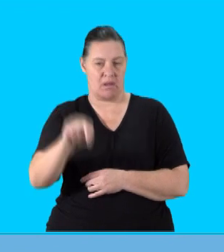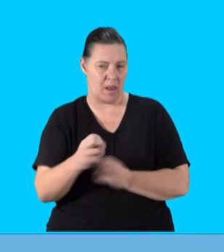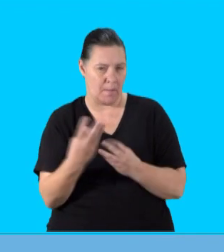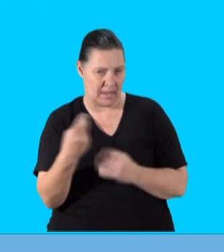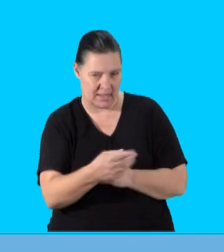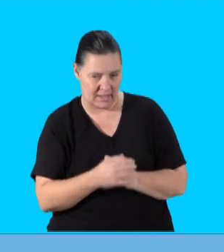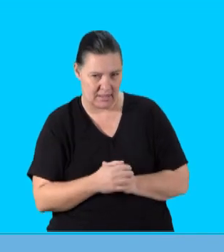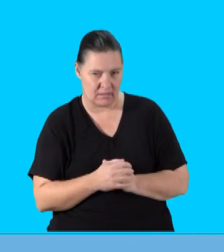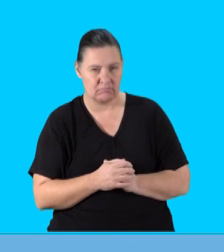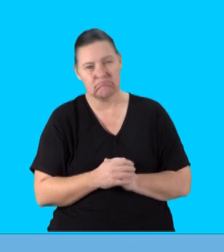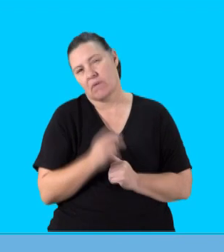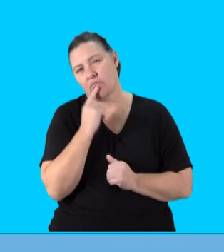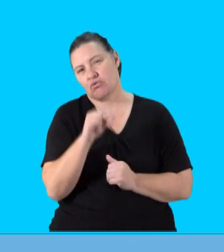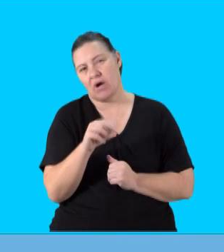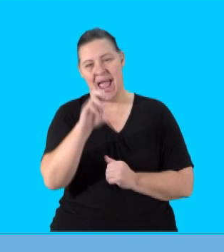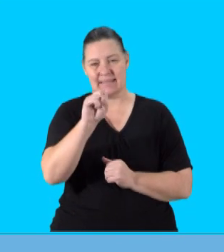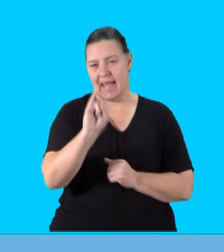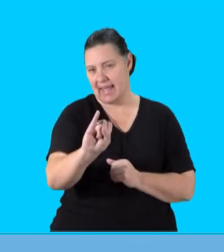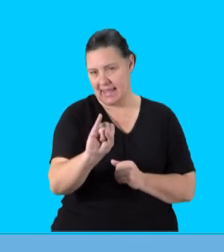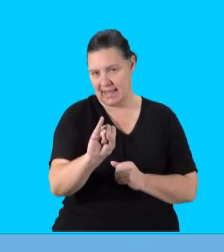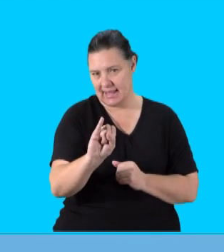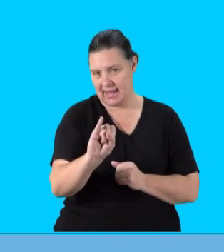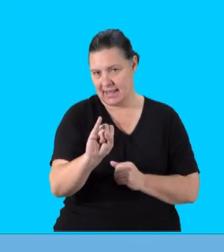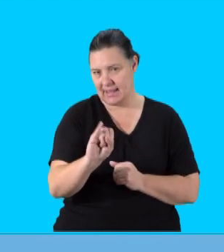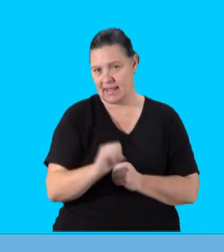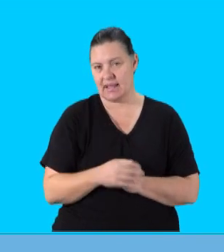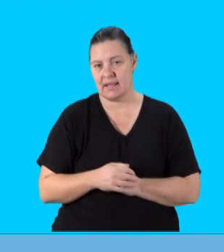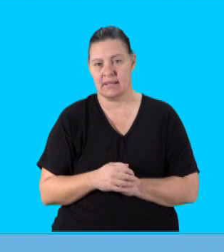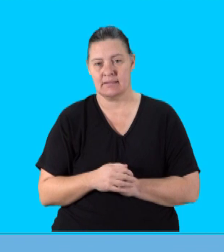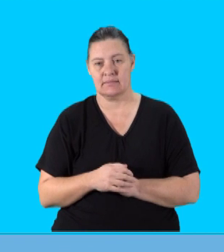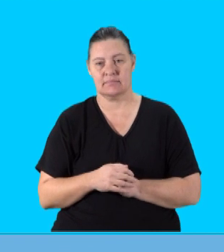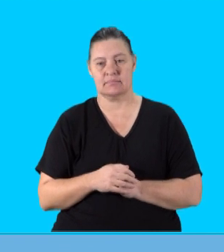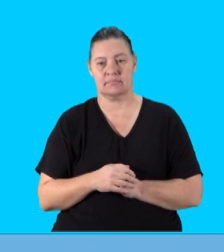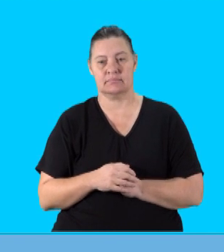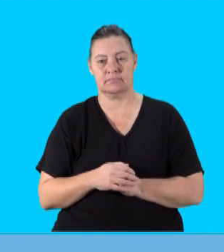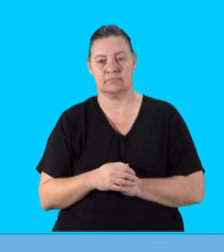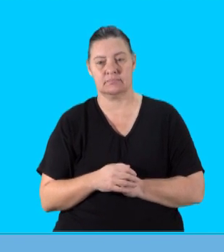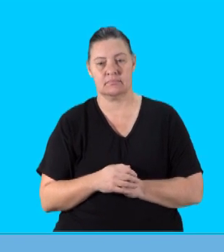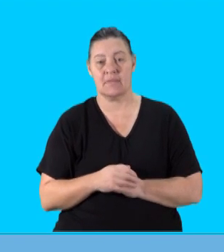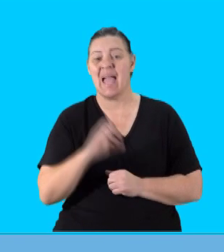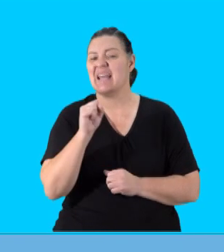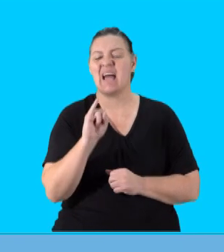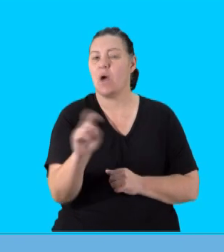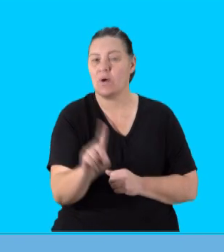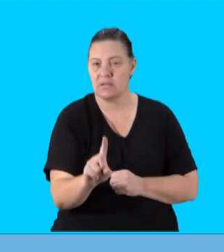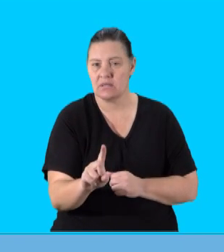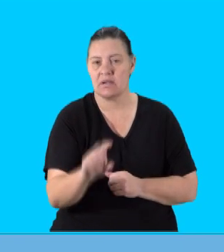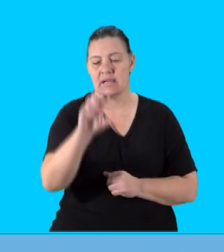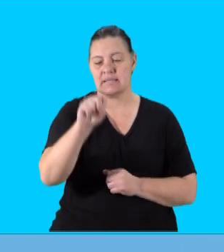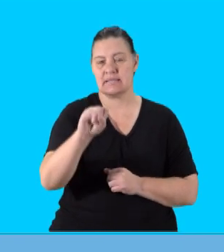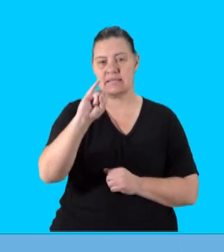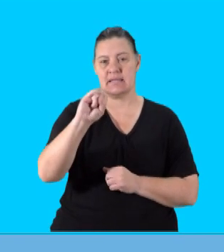choose carbon. Let's probably choose Si. Si. And Si is